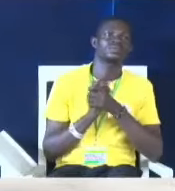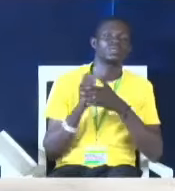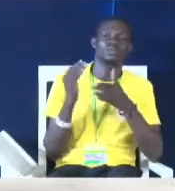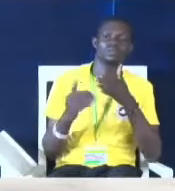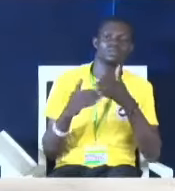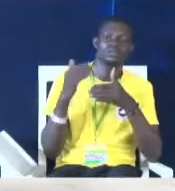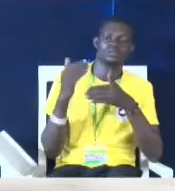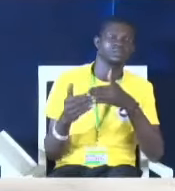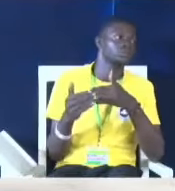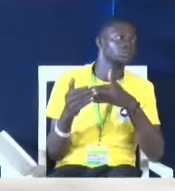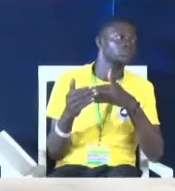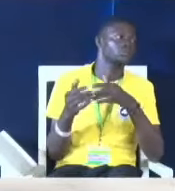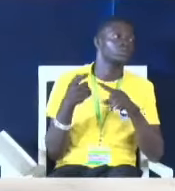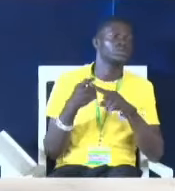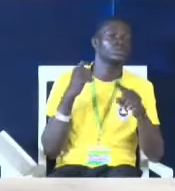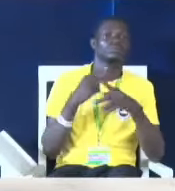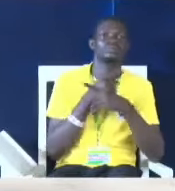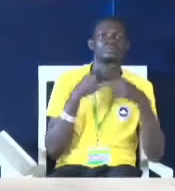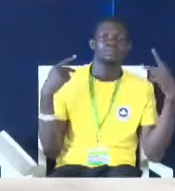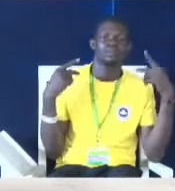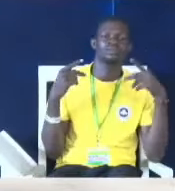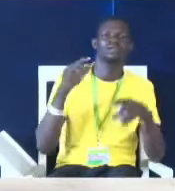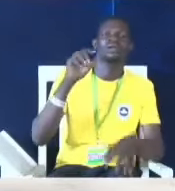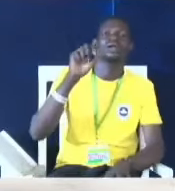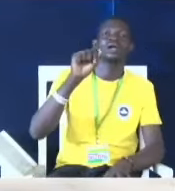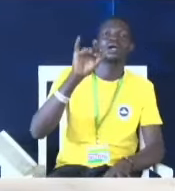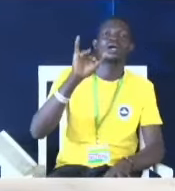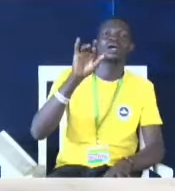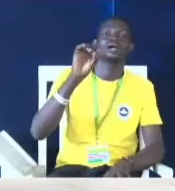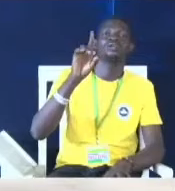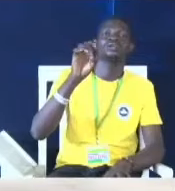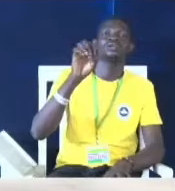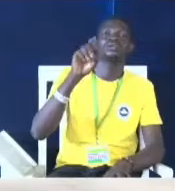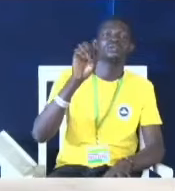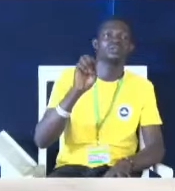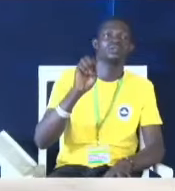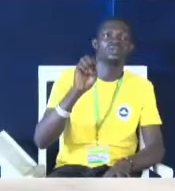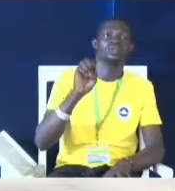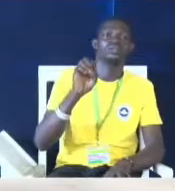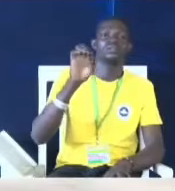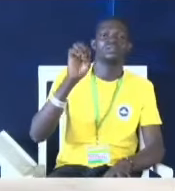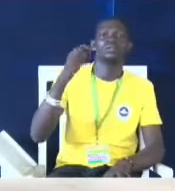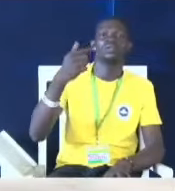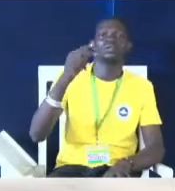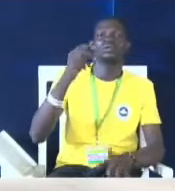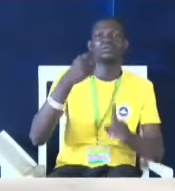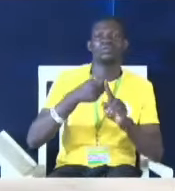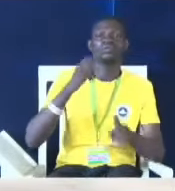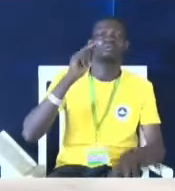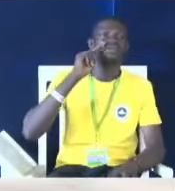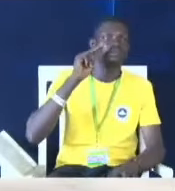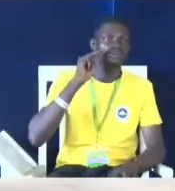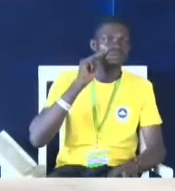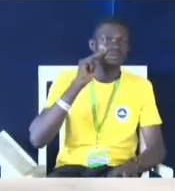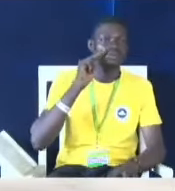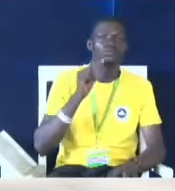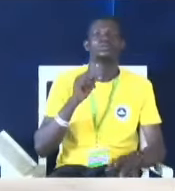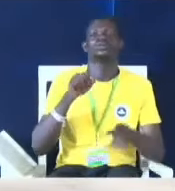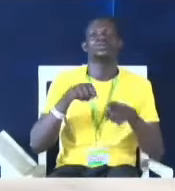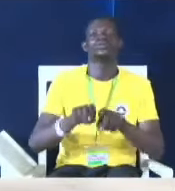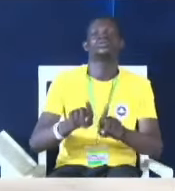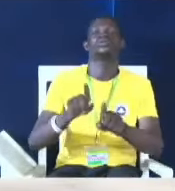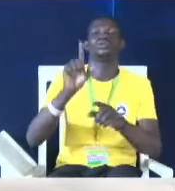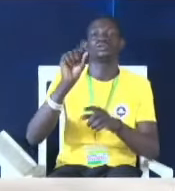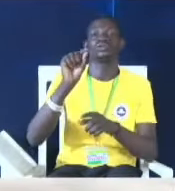Next, from Pastor Ayodele Egun from Nigeria. During the